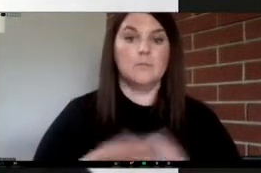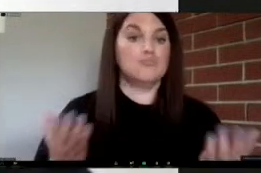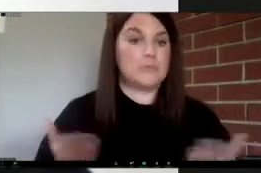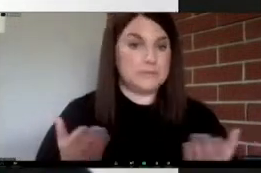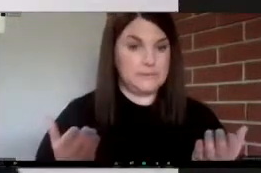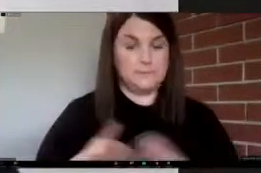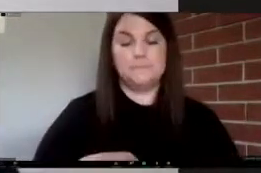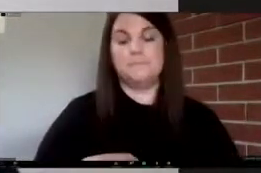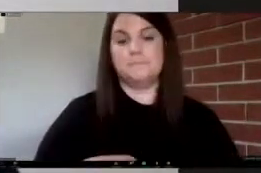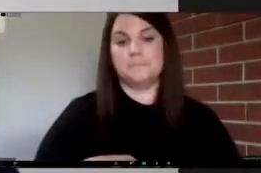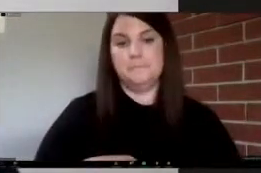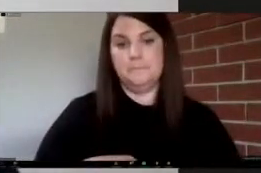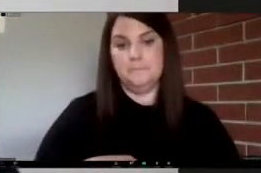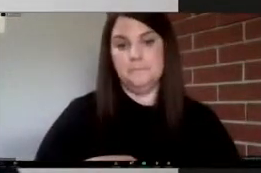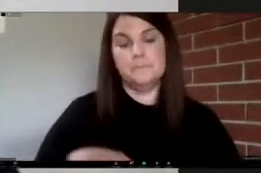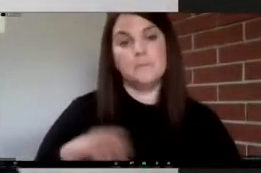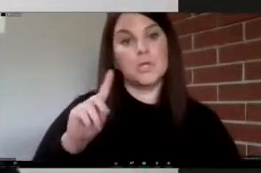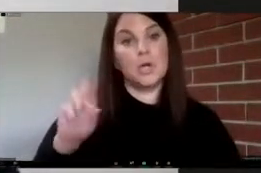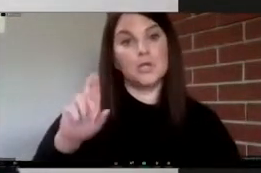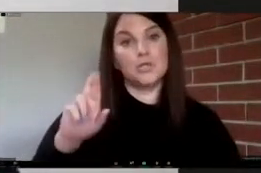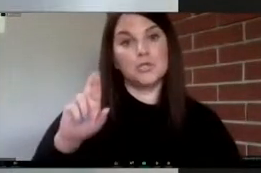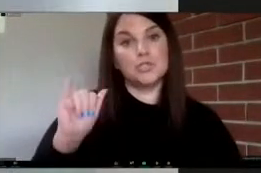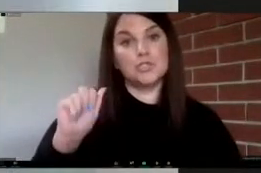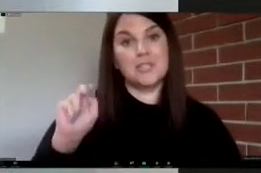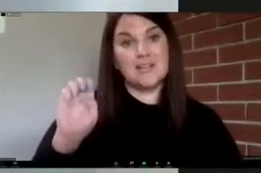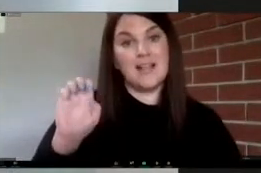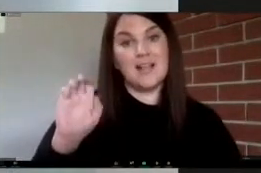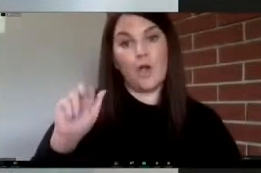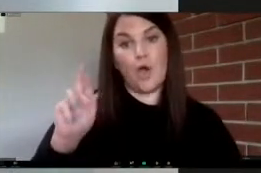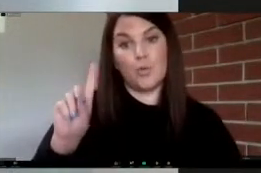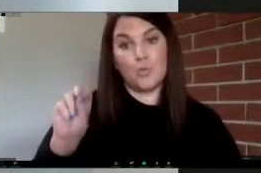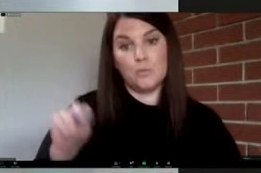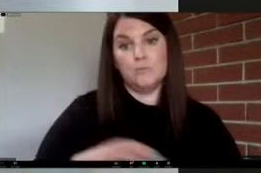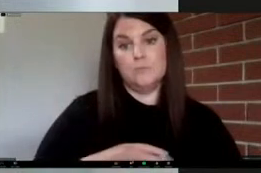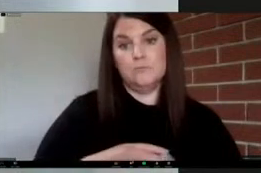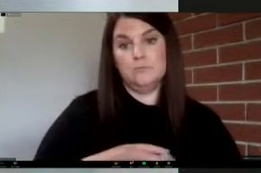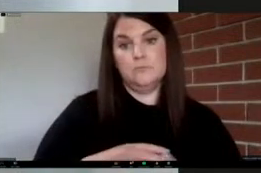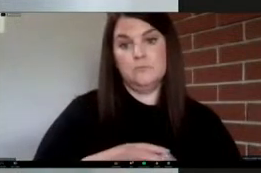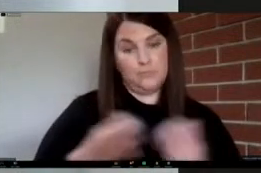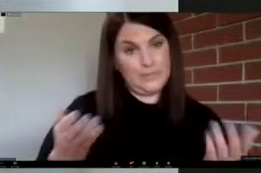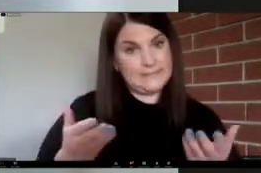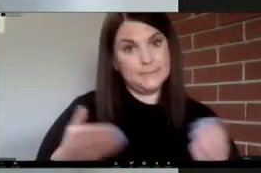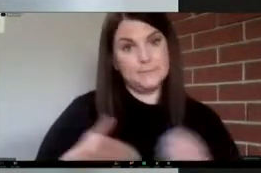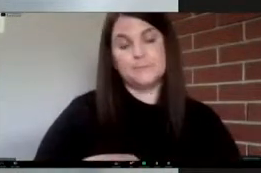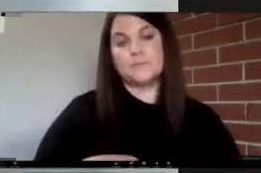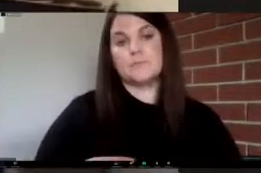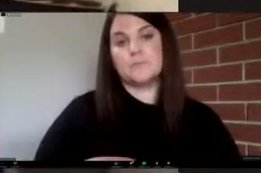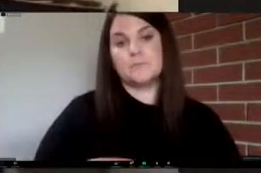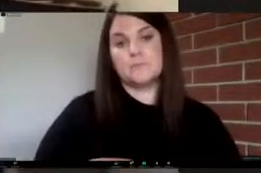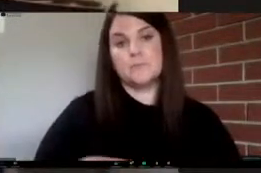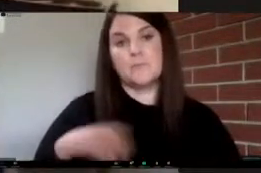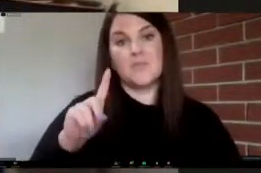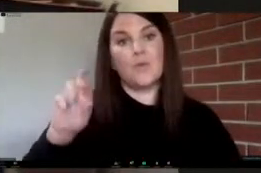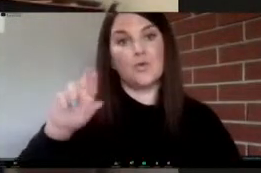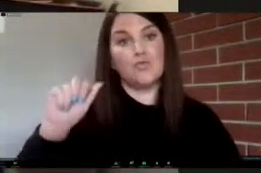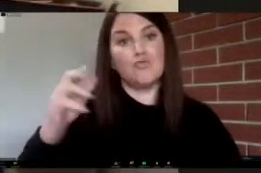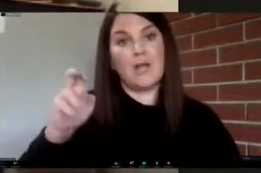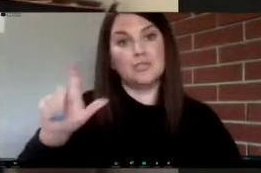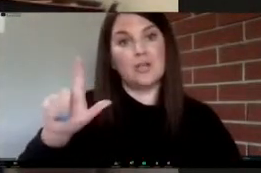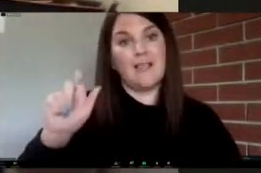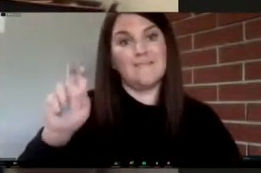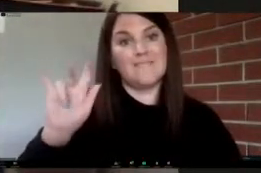Present. Dr. Janae Khaldun. Present. Dr. Rachel